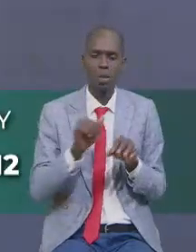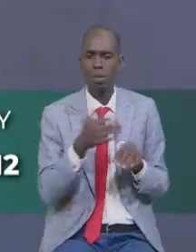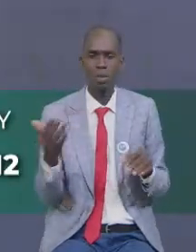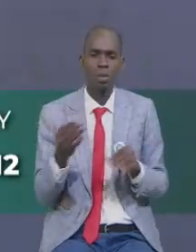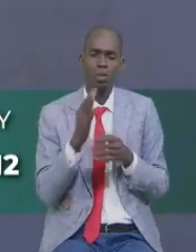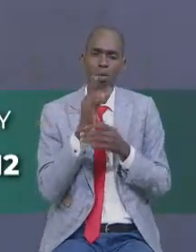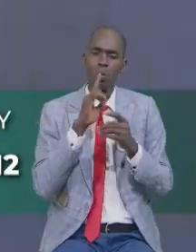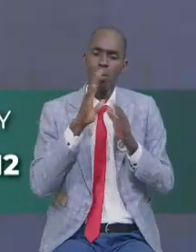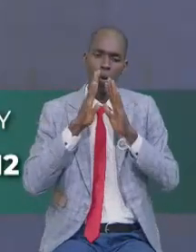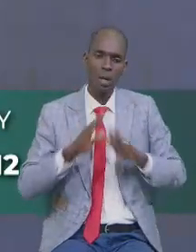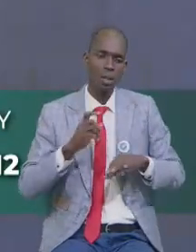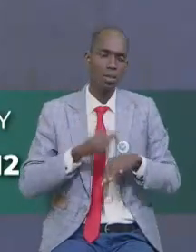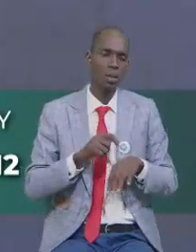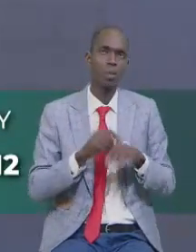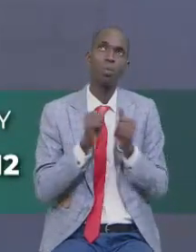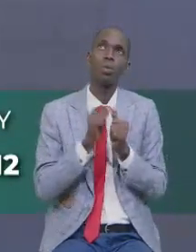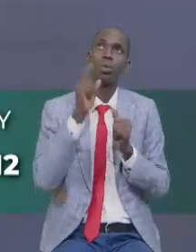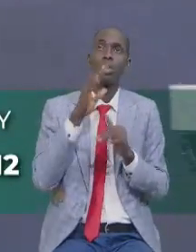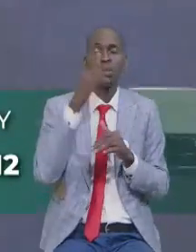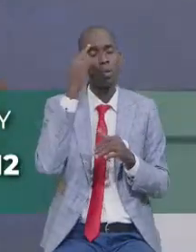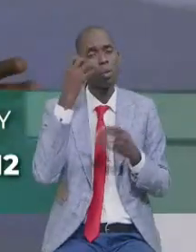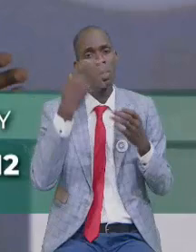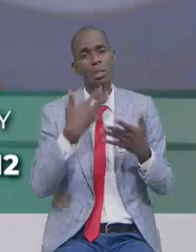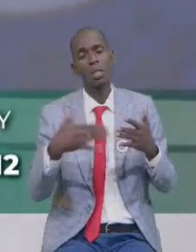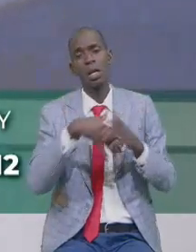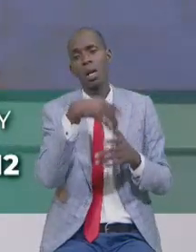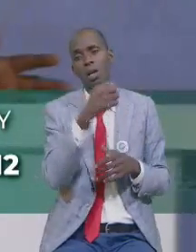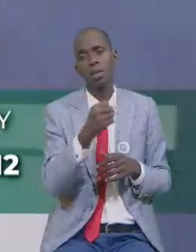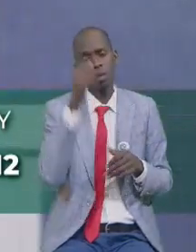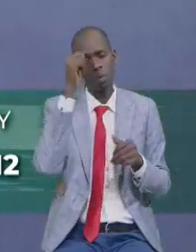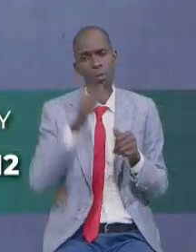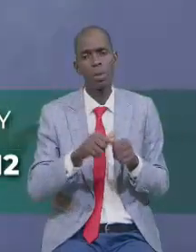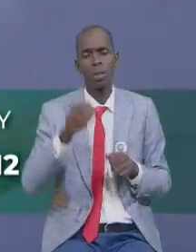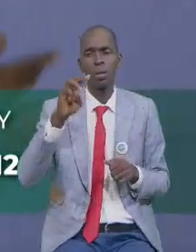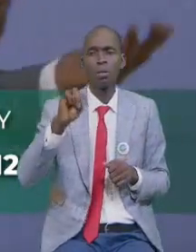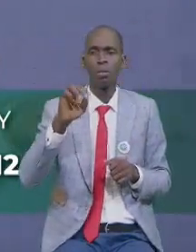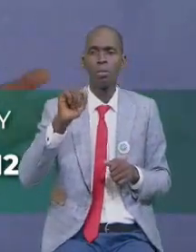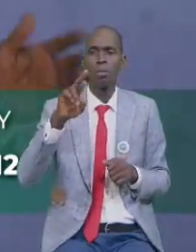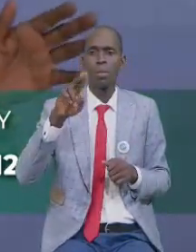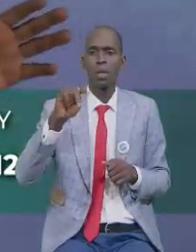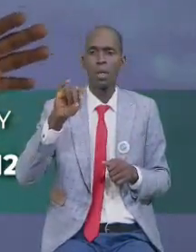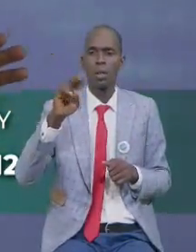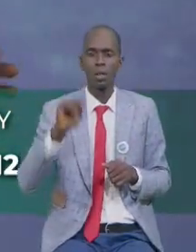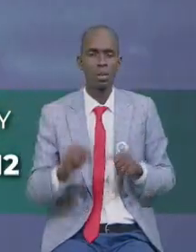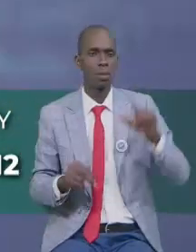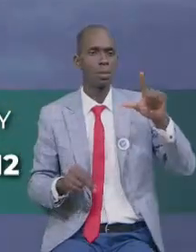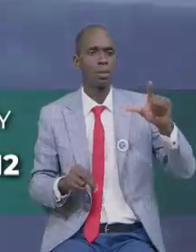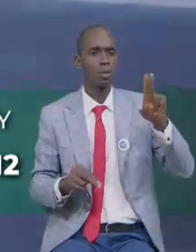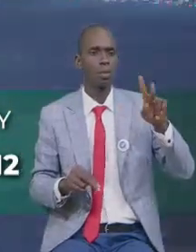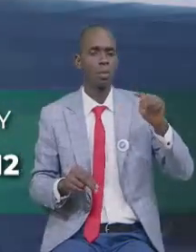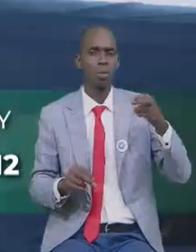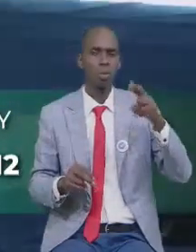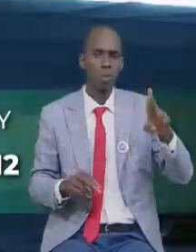I'm going to do outside. Martin Luther said, Martin Luther is the one, one of the ones, but the